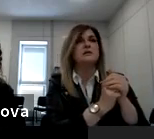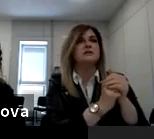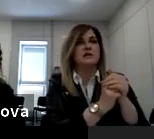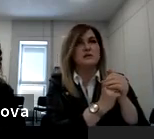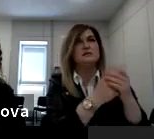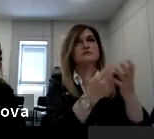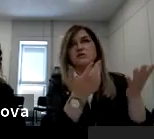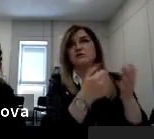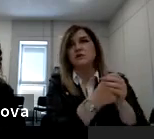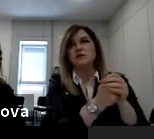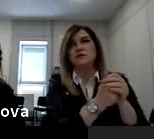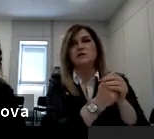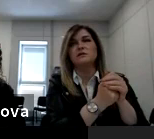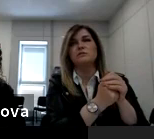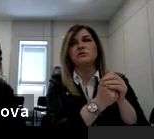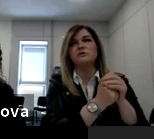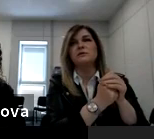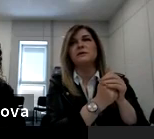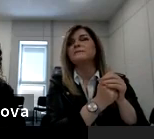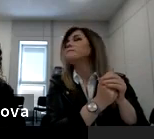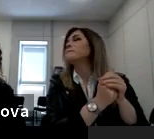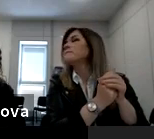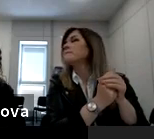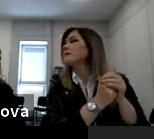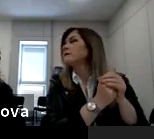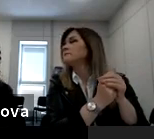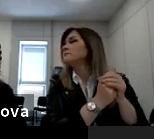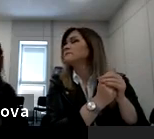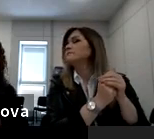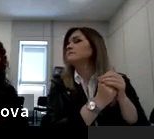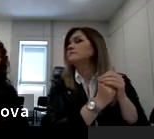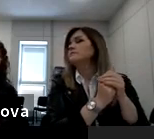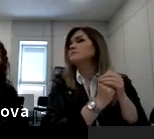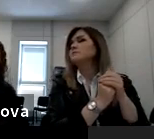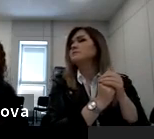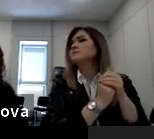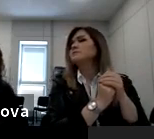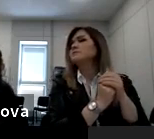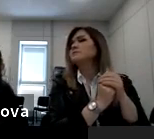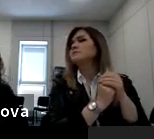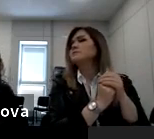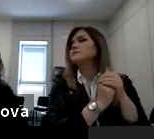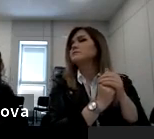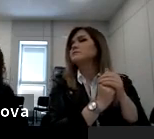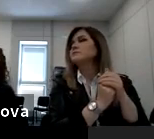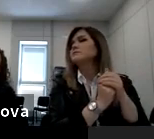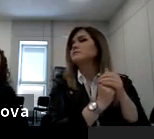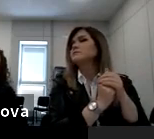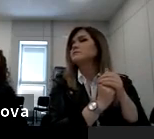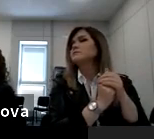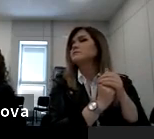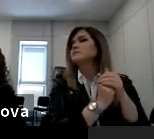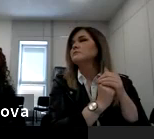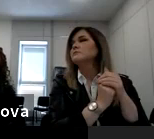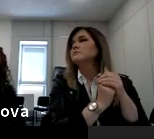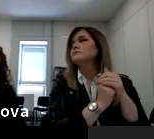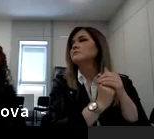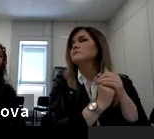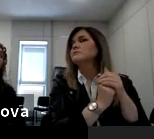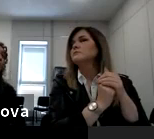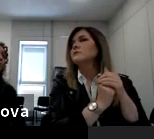this task. So it is as an option. Small angle, it means that you can come close to the building, and when